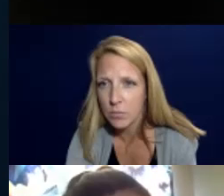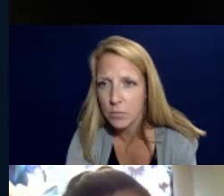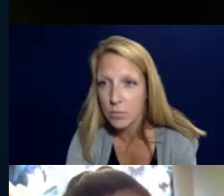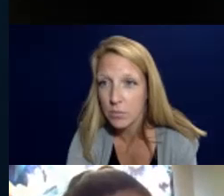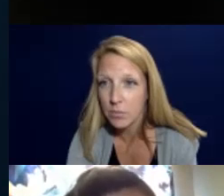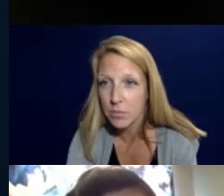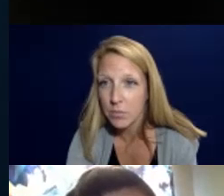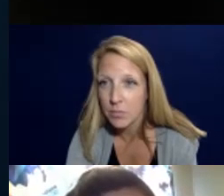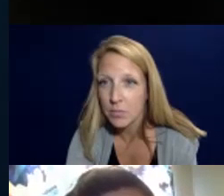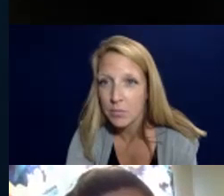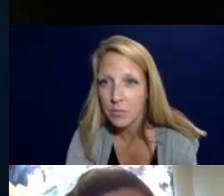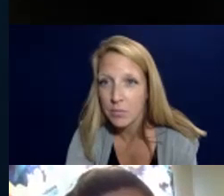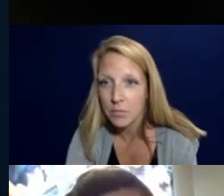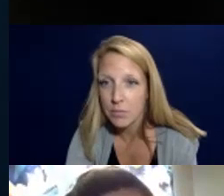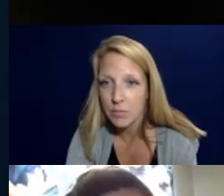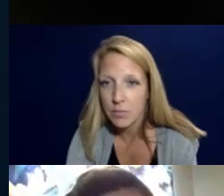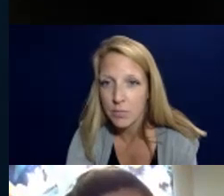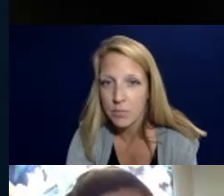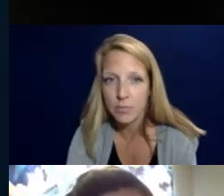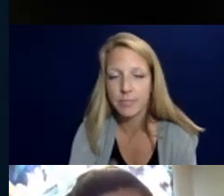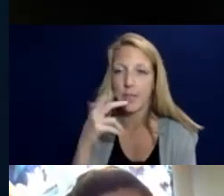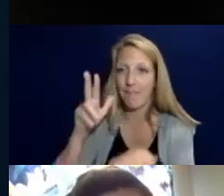Yeah, of course, I can't find it now.